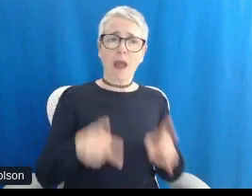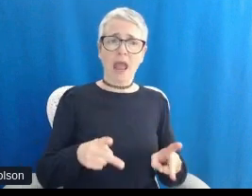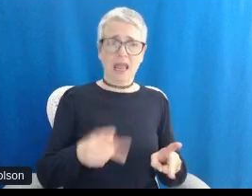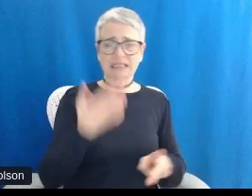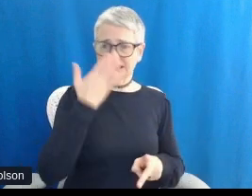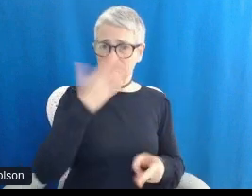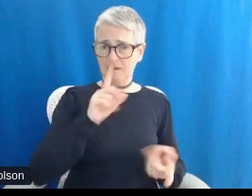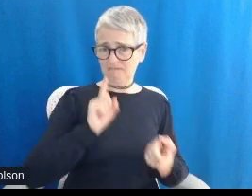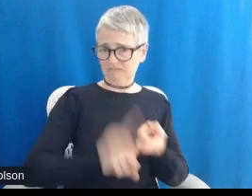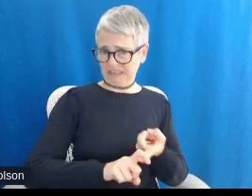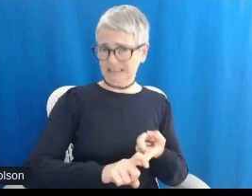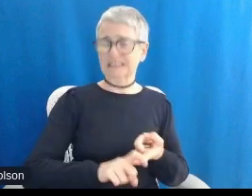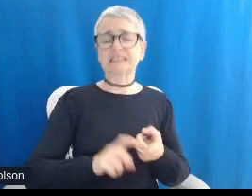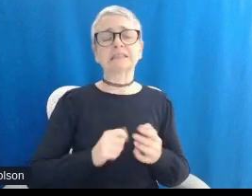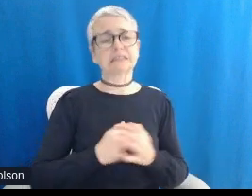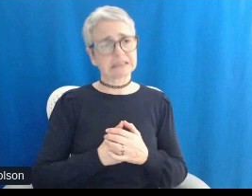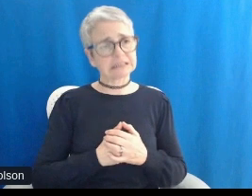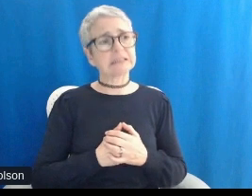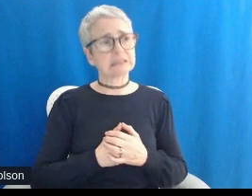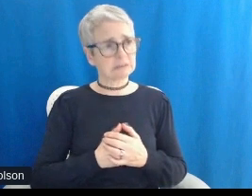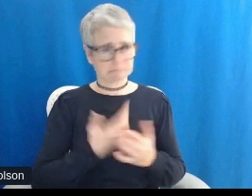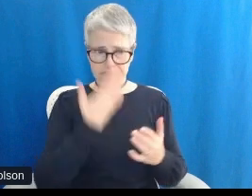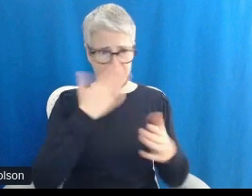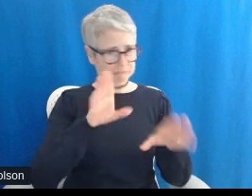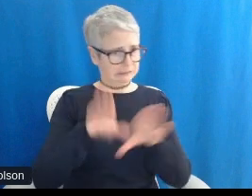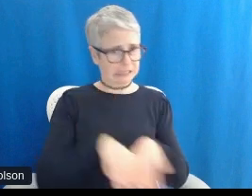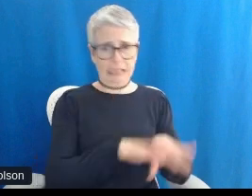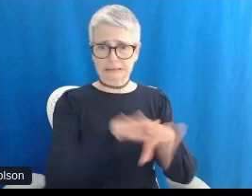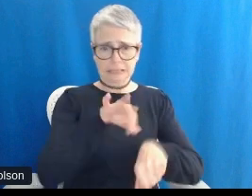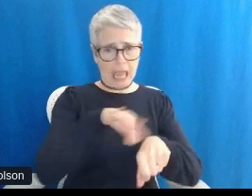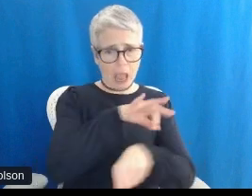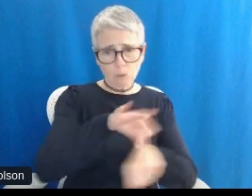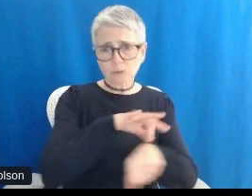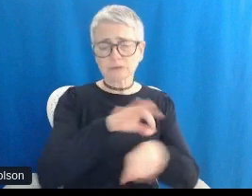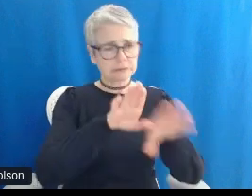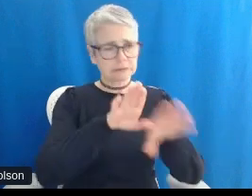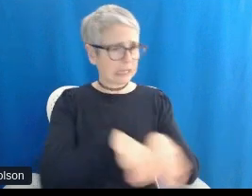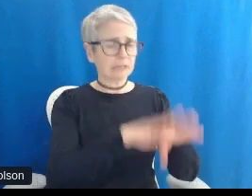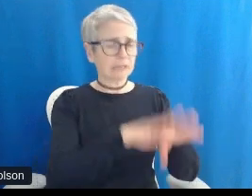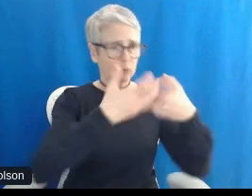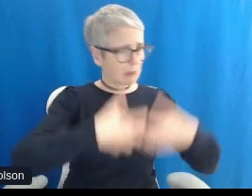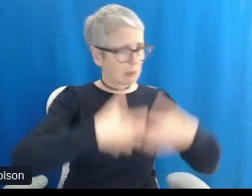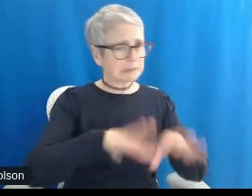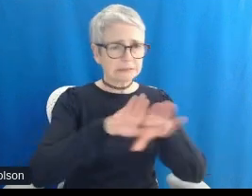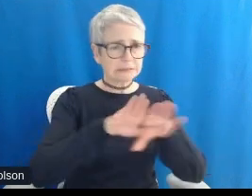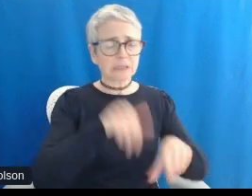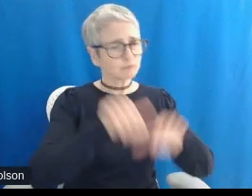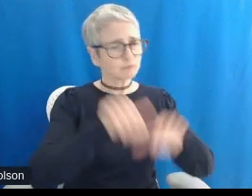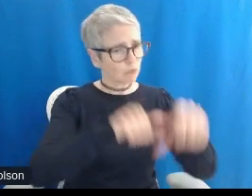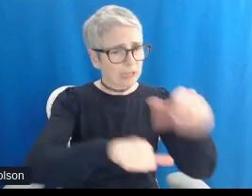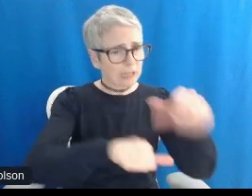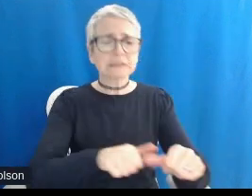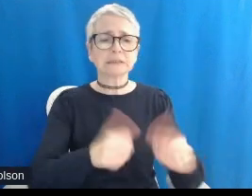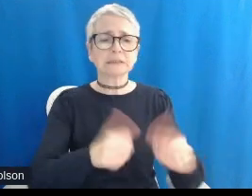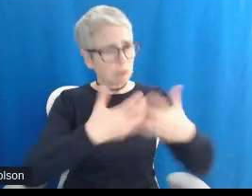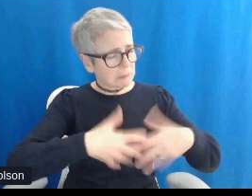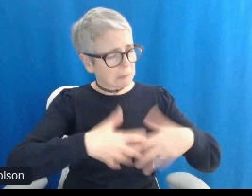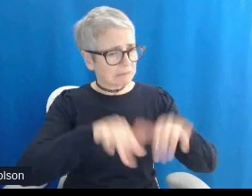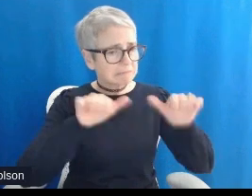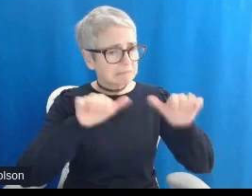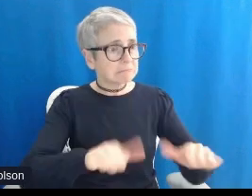We have standard working hours, equipment, systems, and processes. I don't know how accessible they